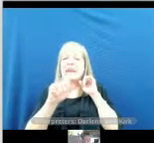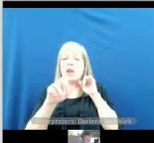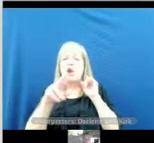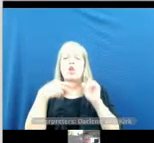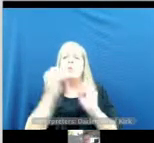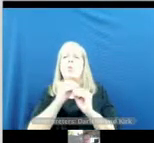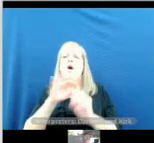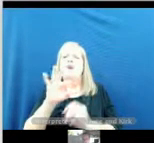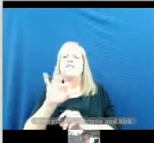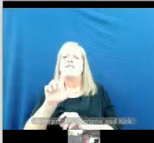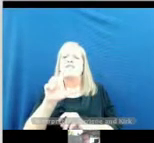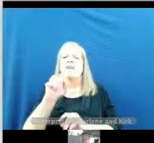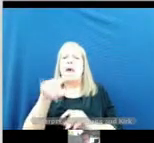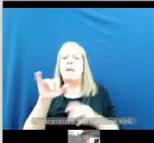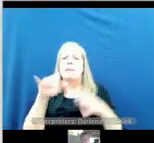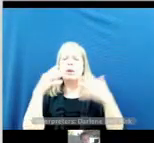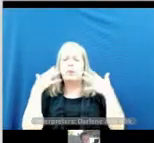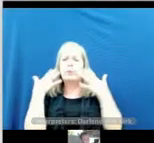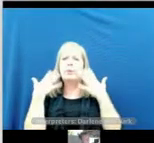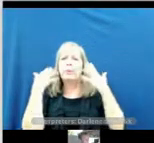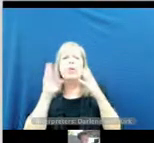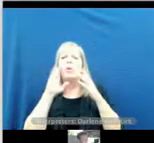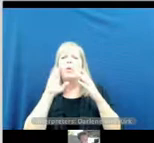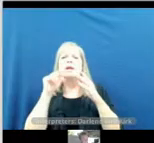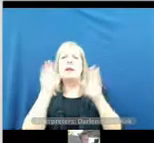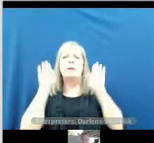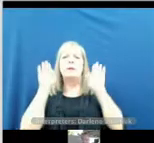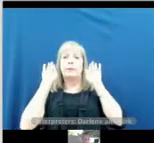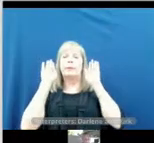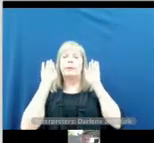up on their own, which can be a little tricky when it comes to hearing aids.